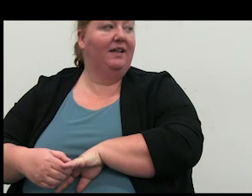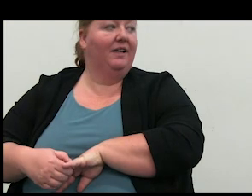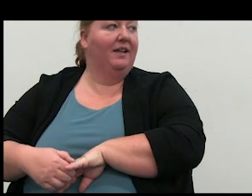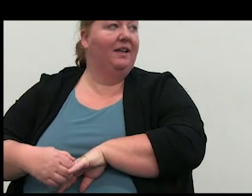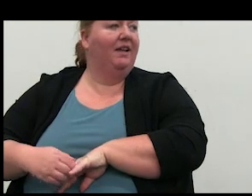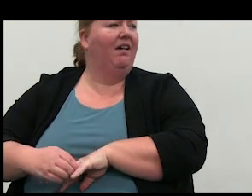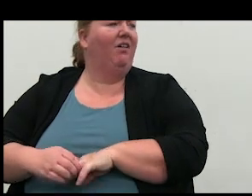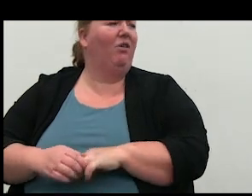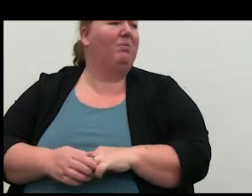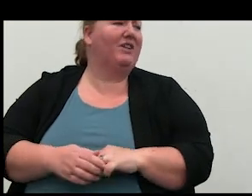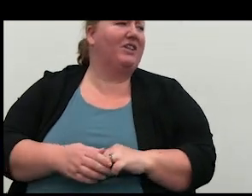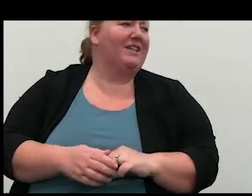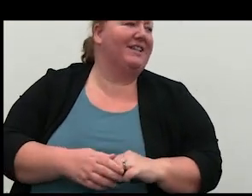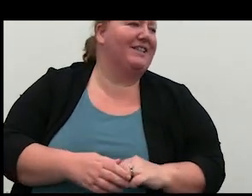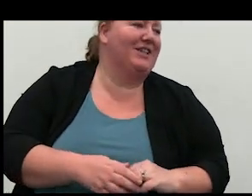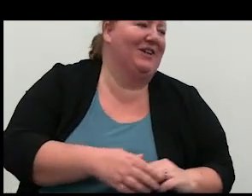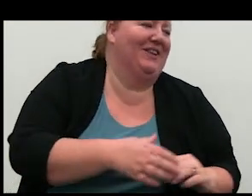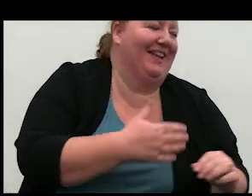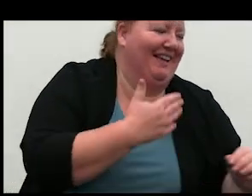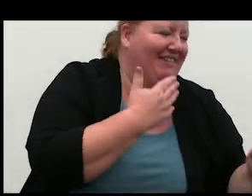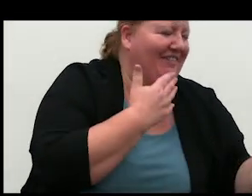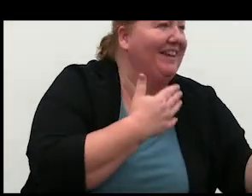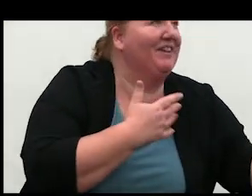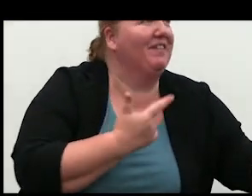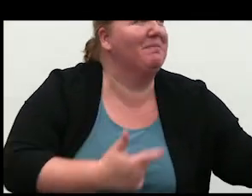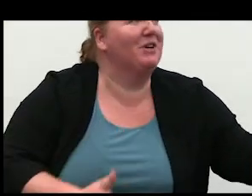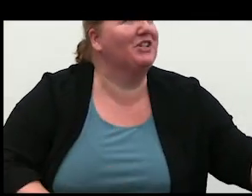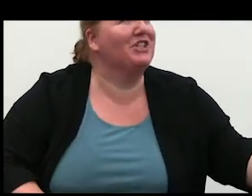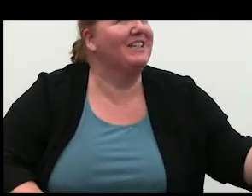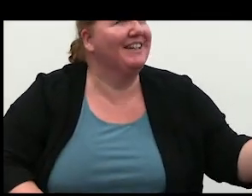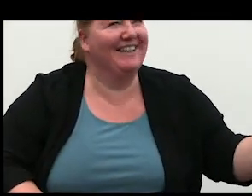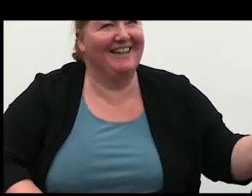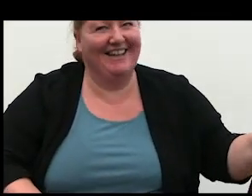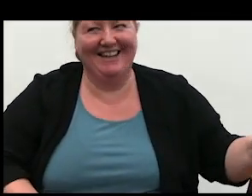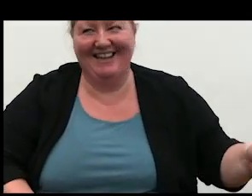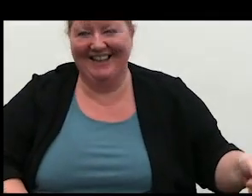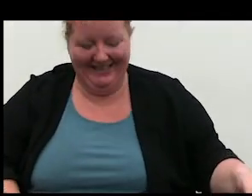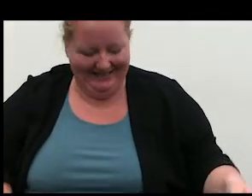Yeah.